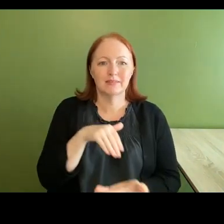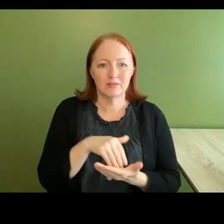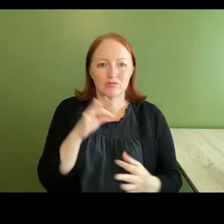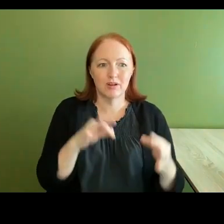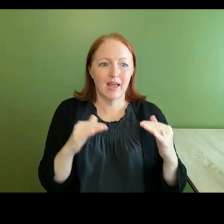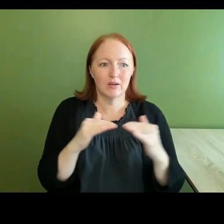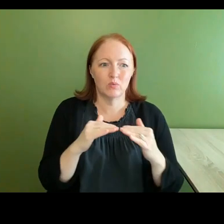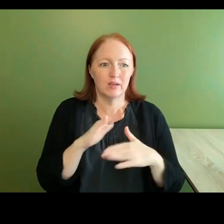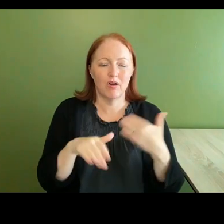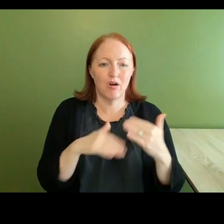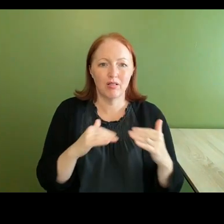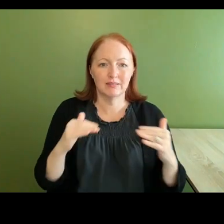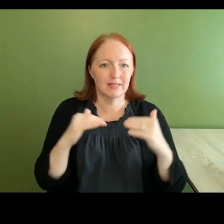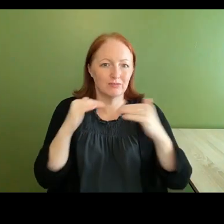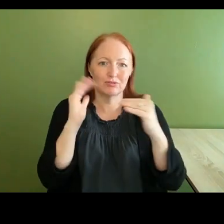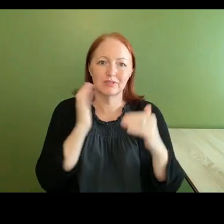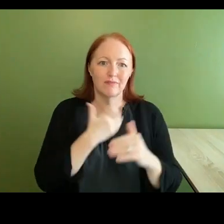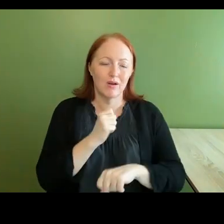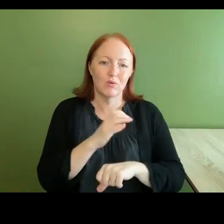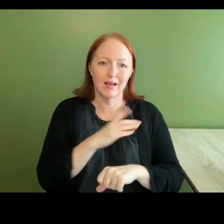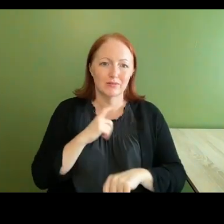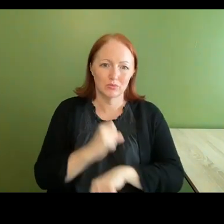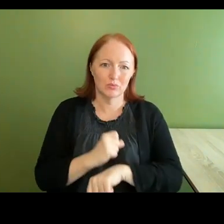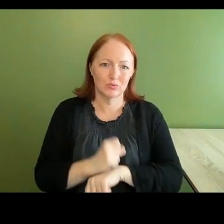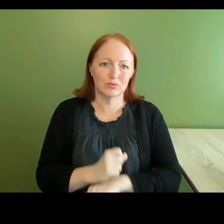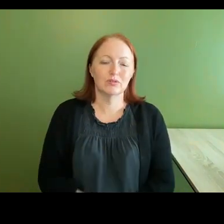at all stages of our council's work.